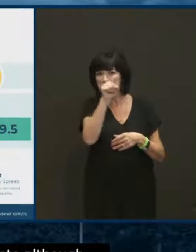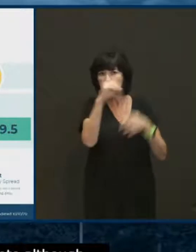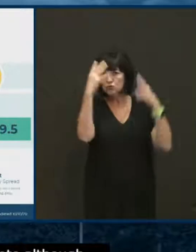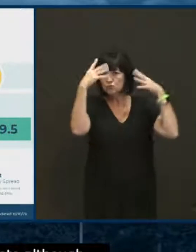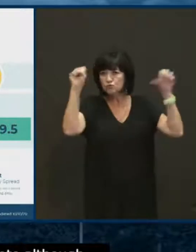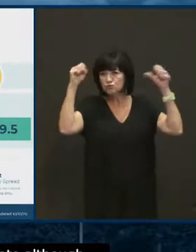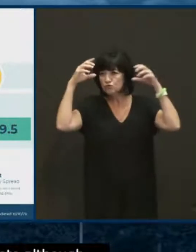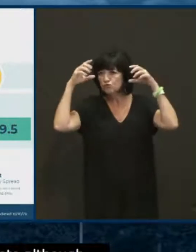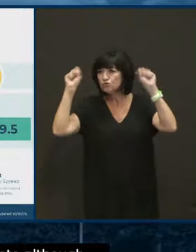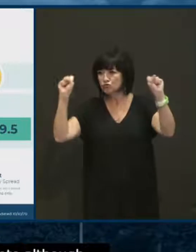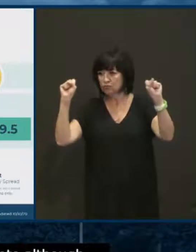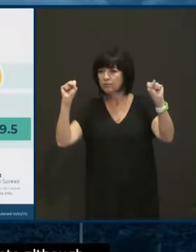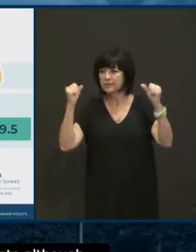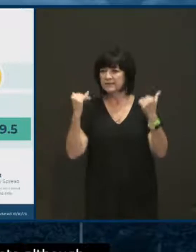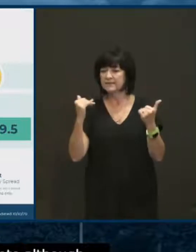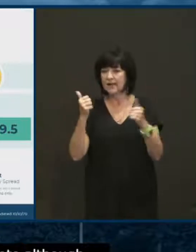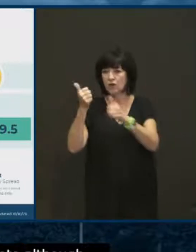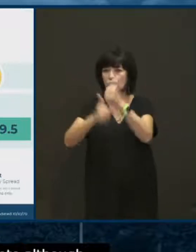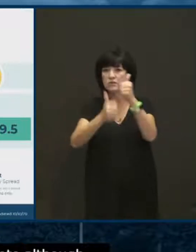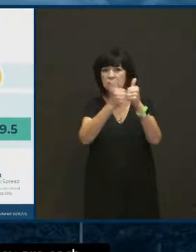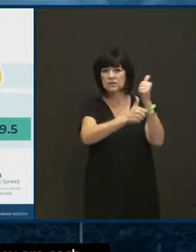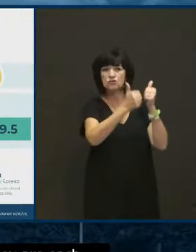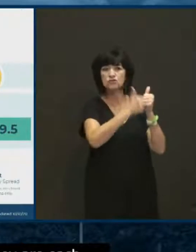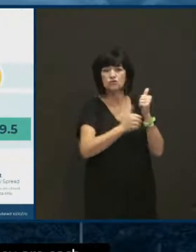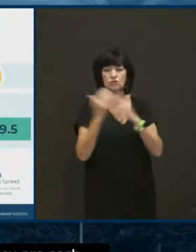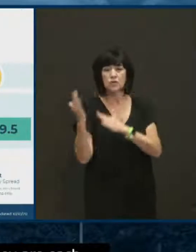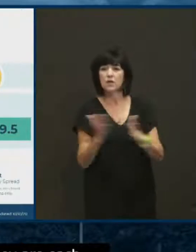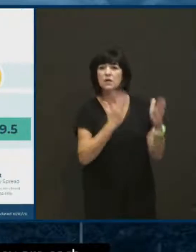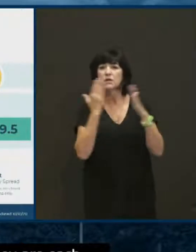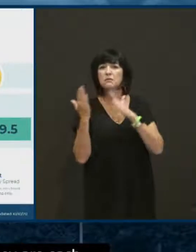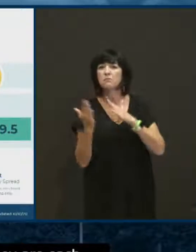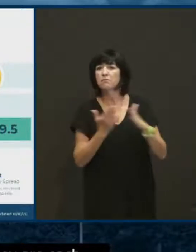who are remote are each planning to